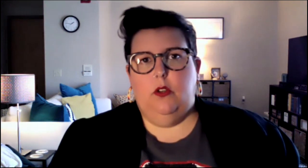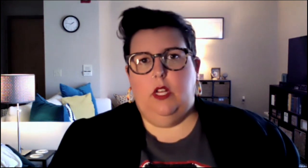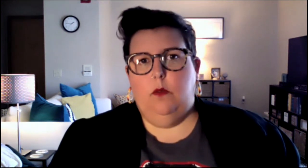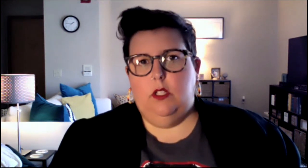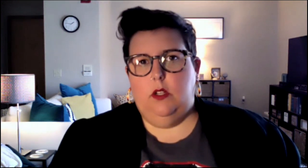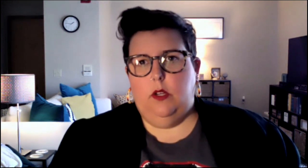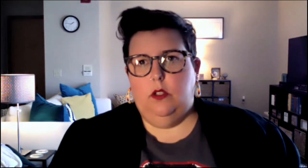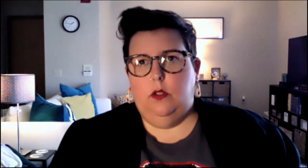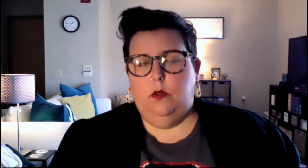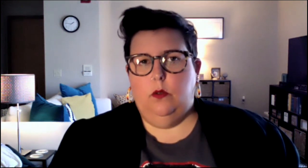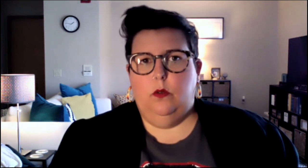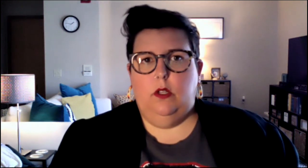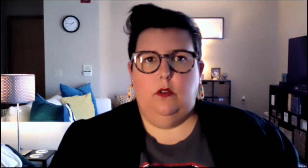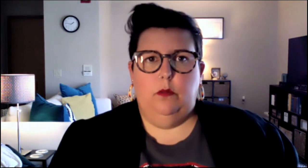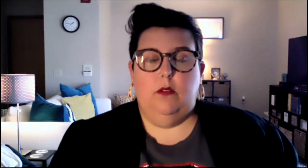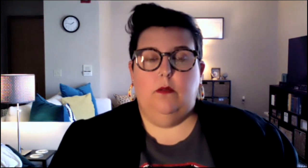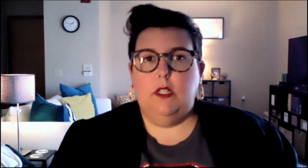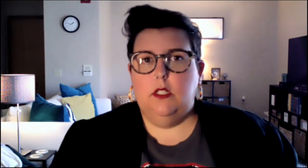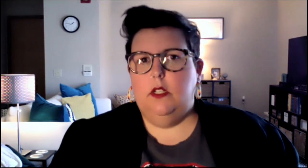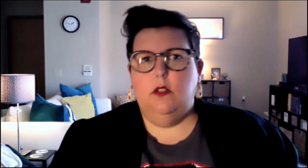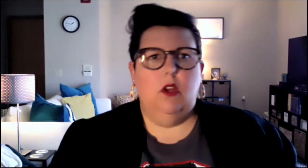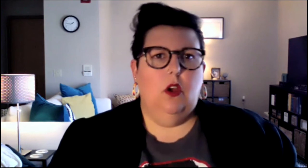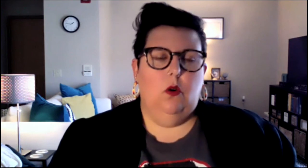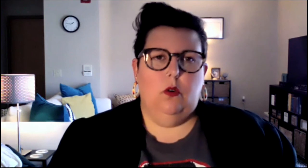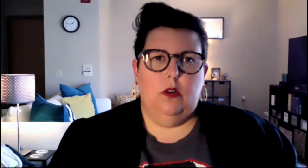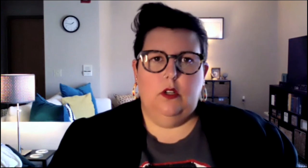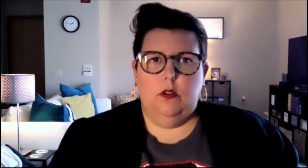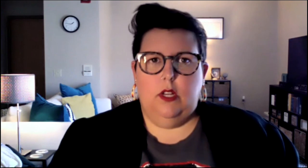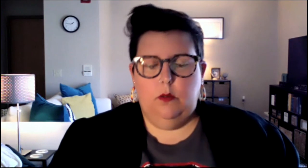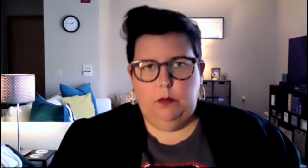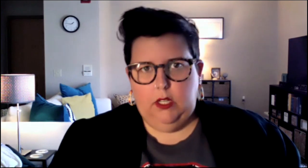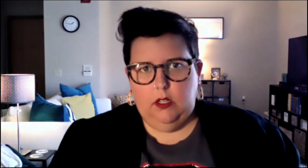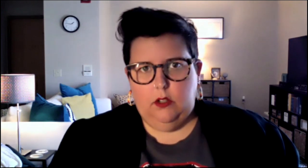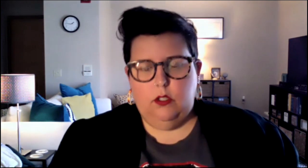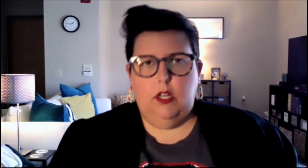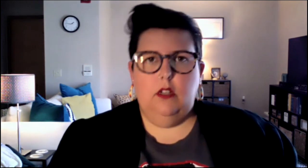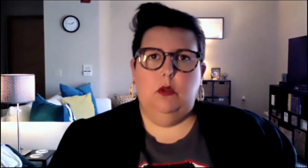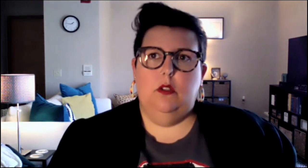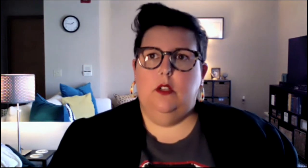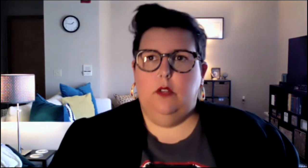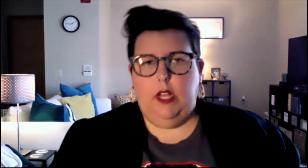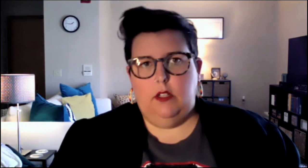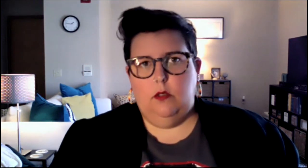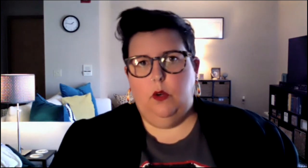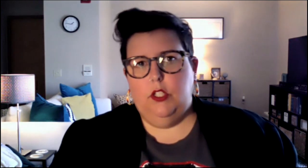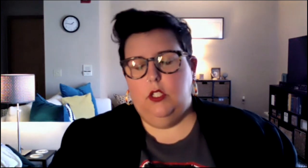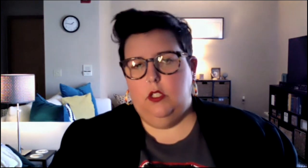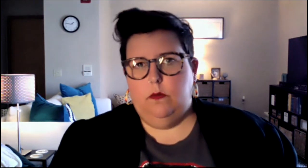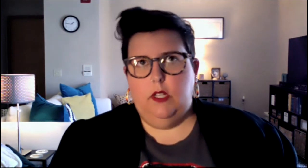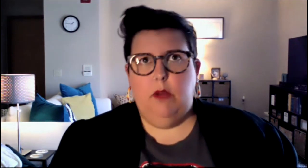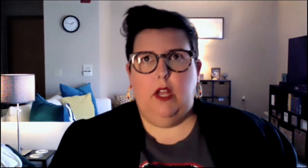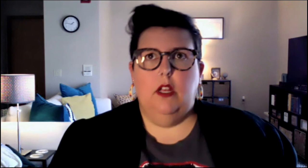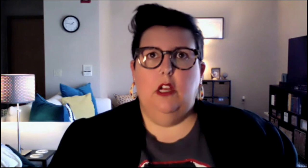sure that it wasn't going to, you know, be offensive, or, you know, that it would be understandable. You know, they had some questions,